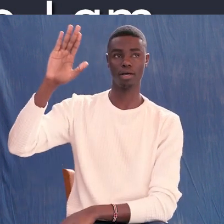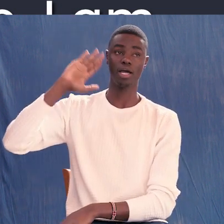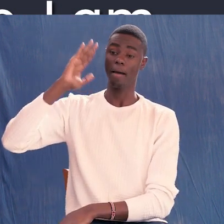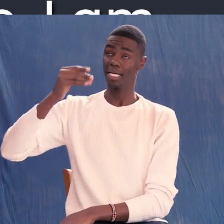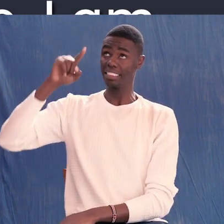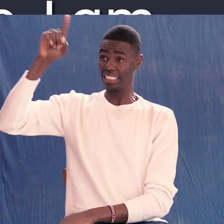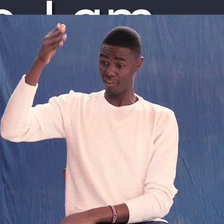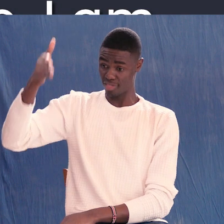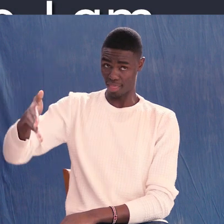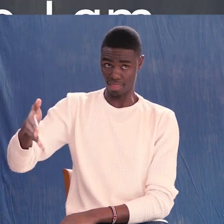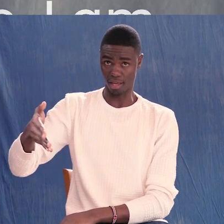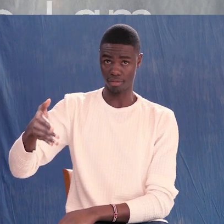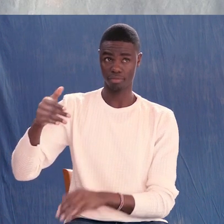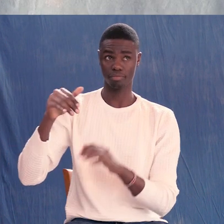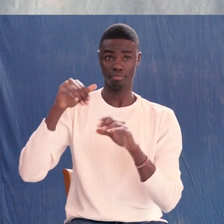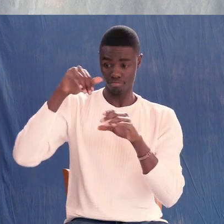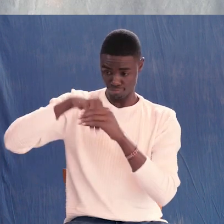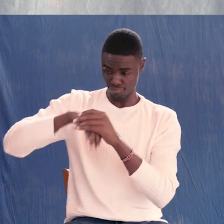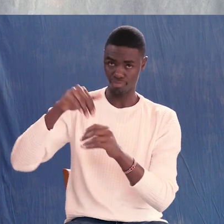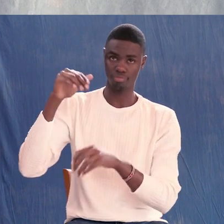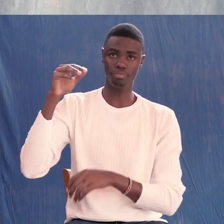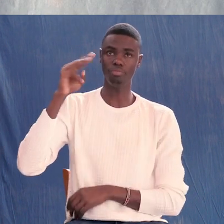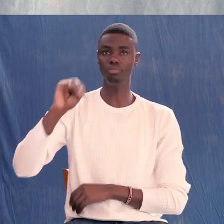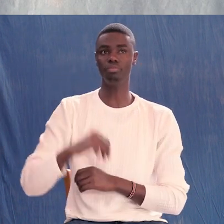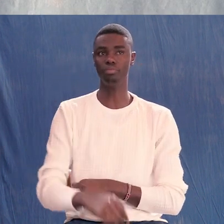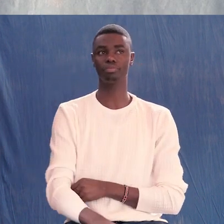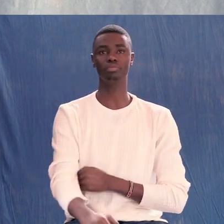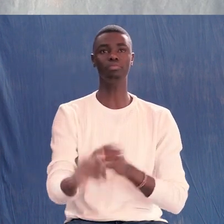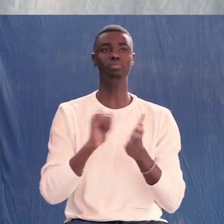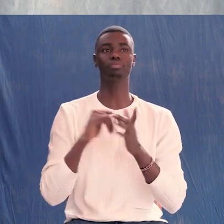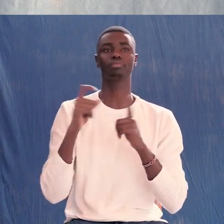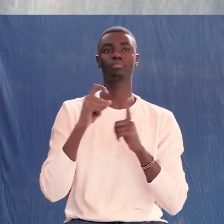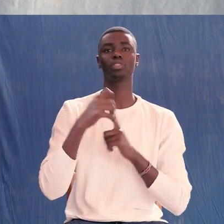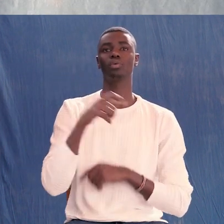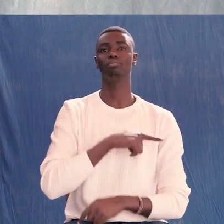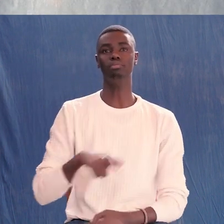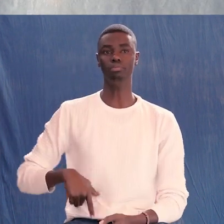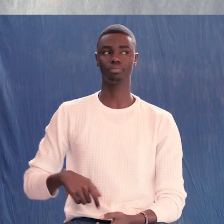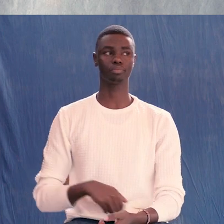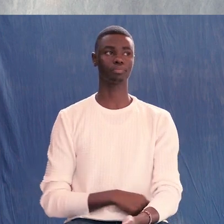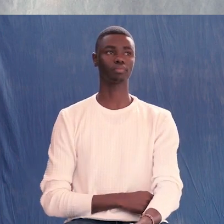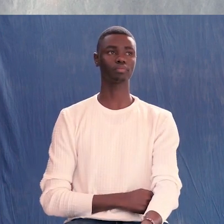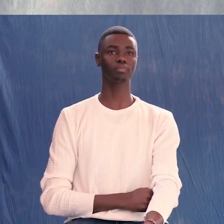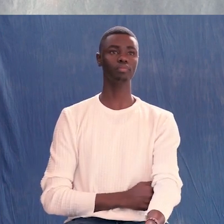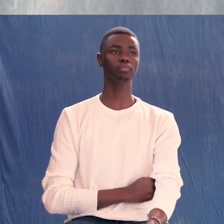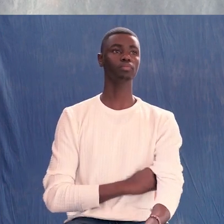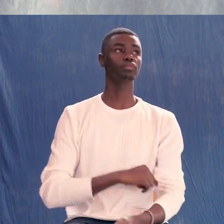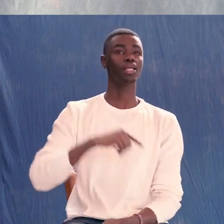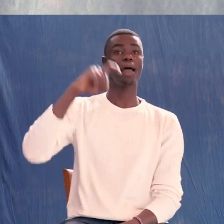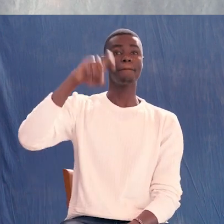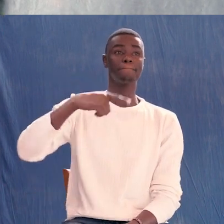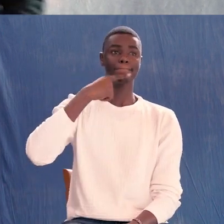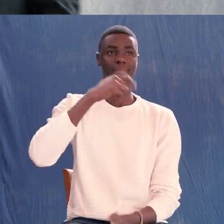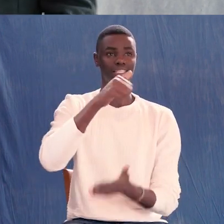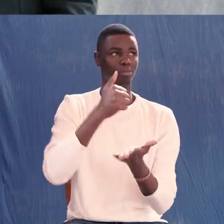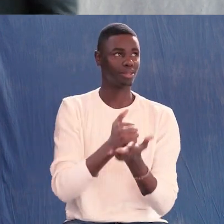am there in their midst. That is the word of the Lord. I think you're supposed to say amen